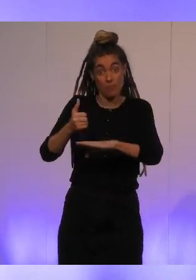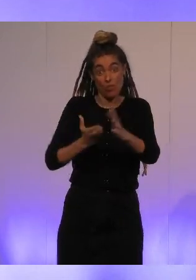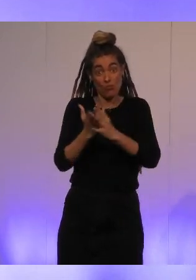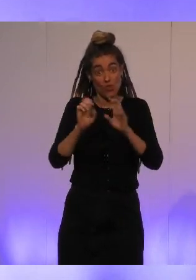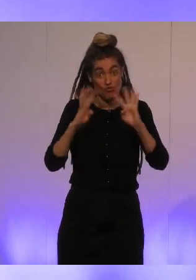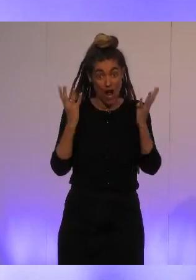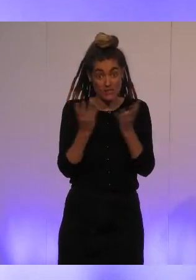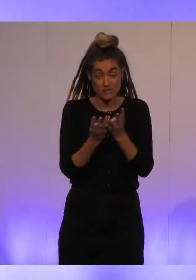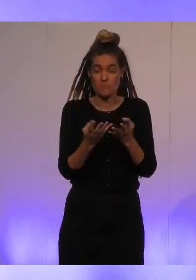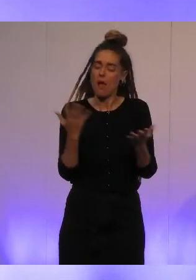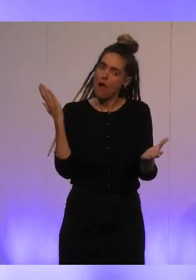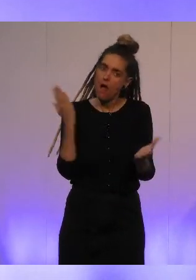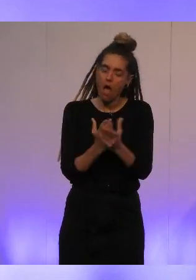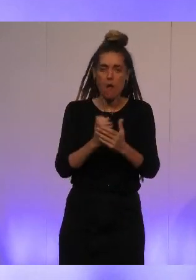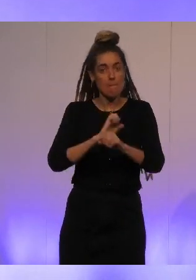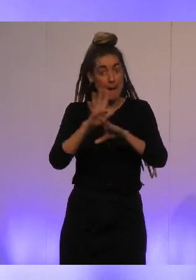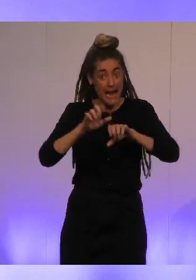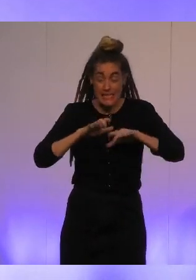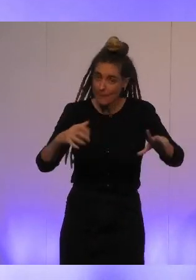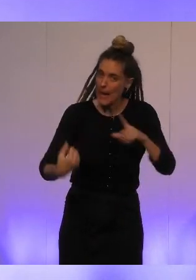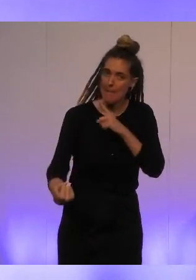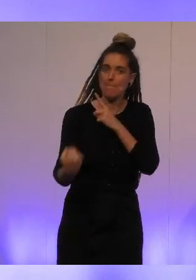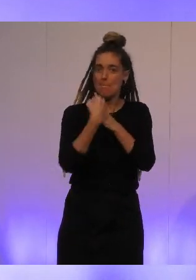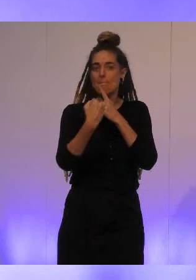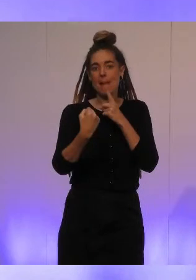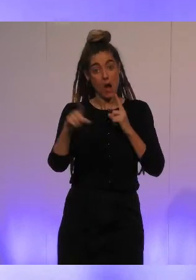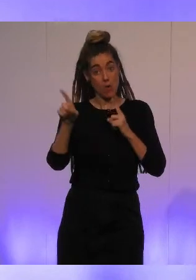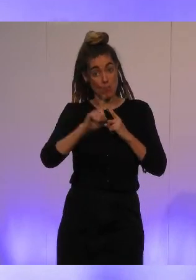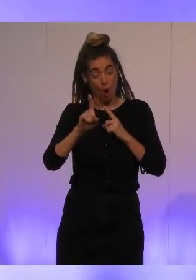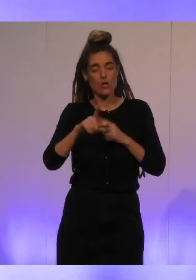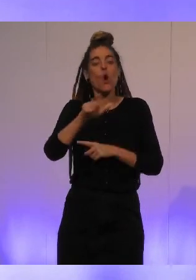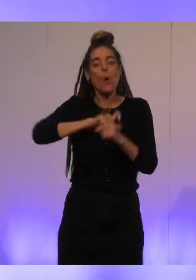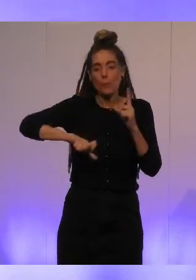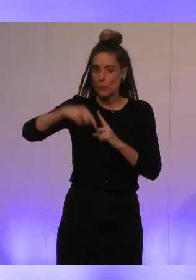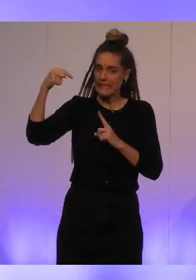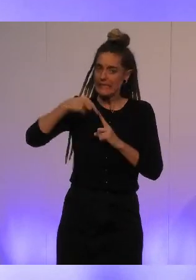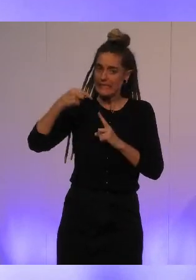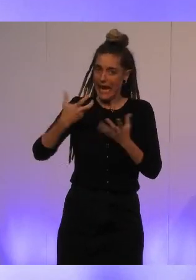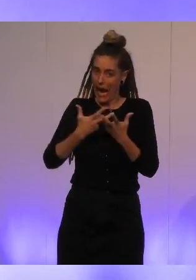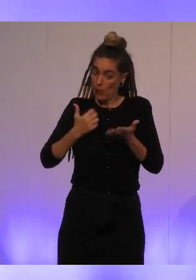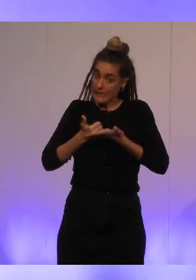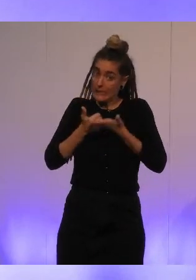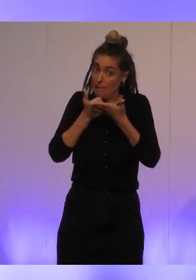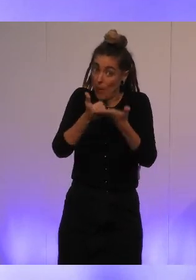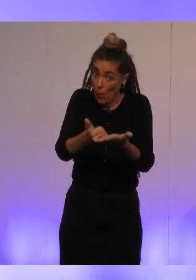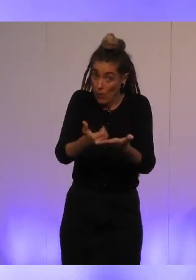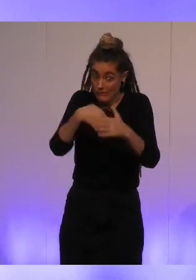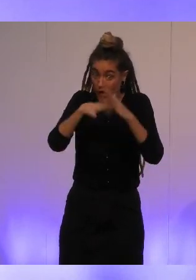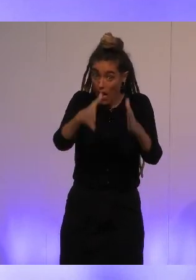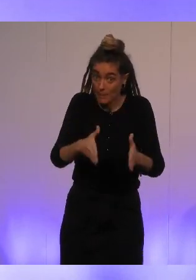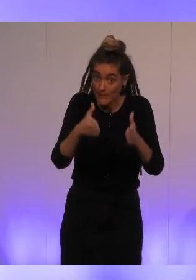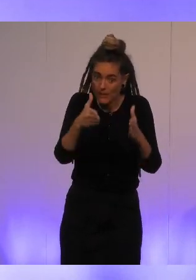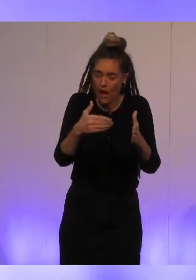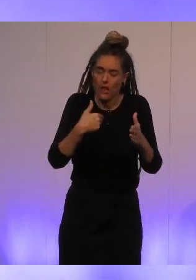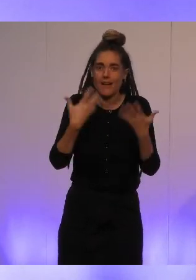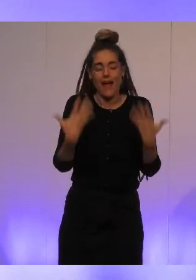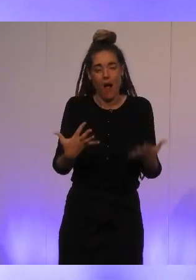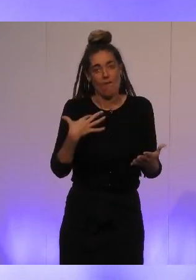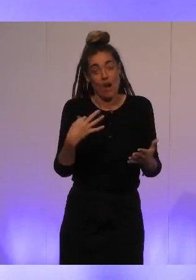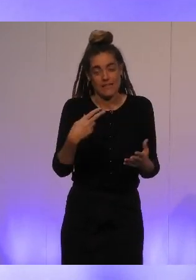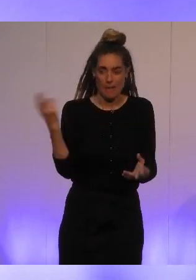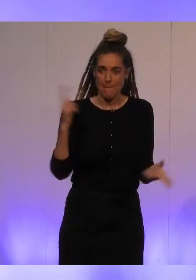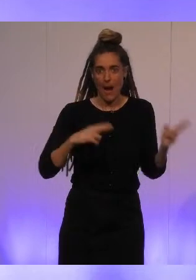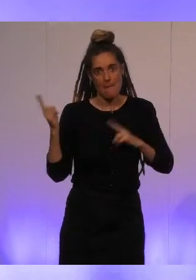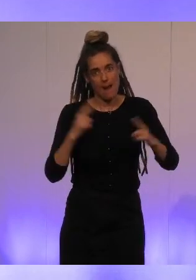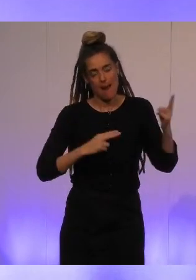on the way our communities support us, and we're really pleased to now have our volunteers back with us. They give their own free time